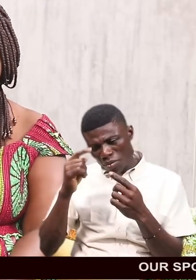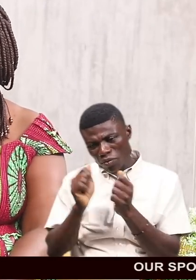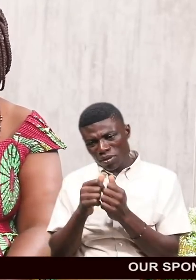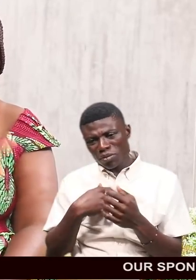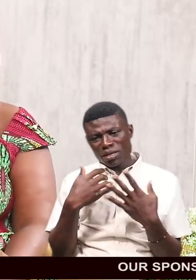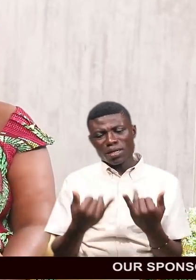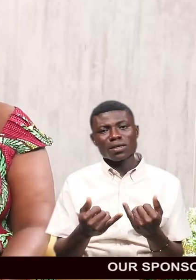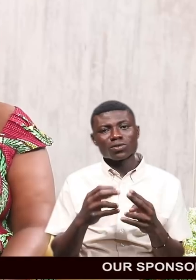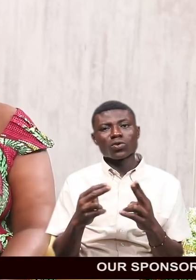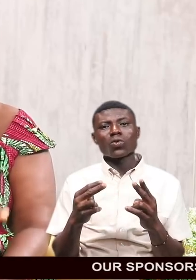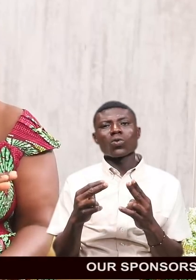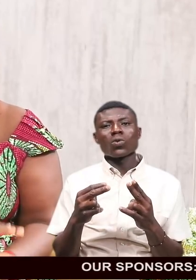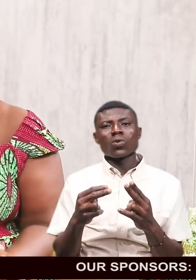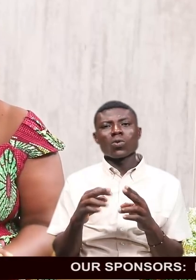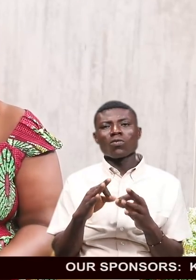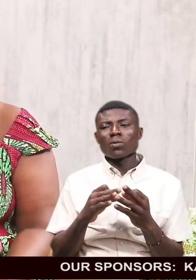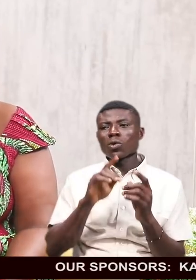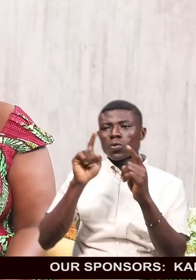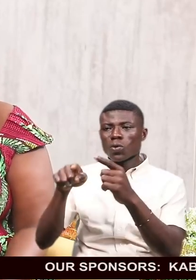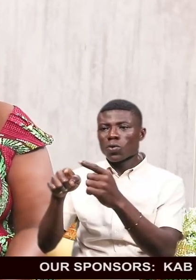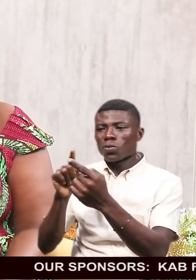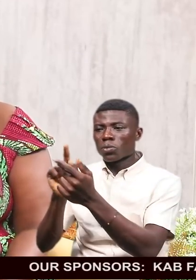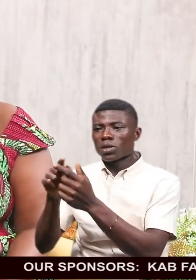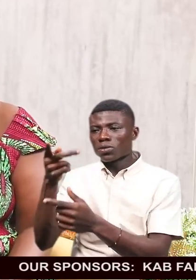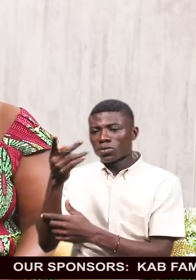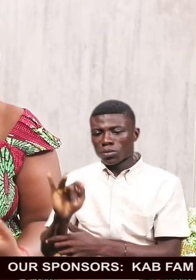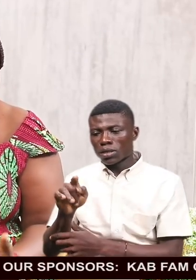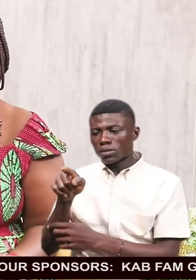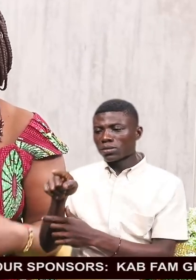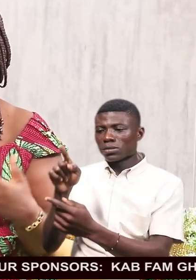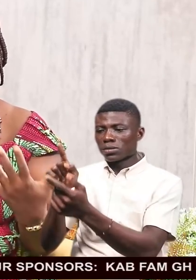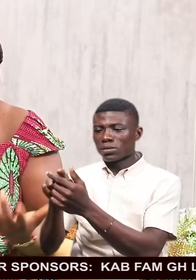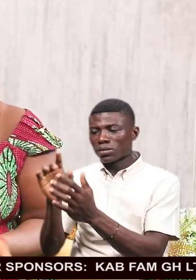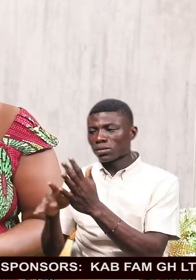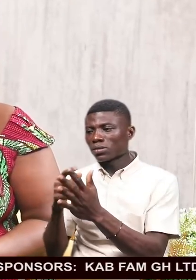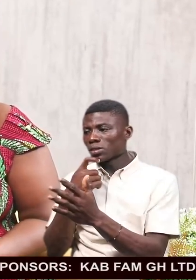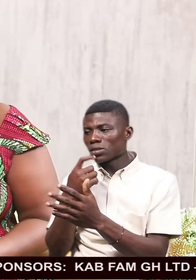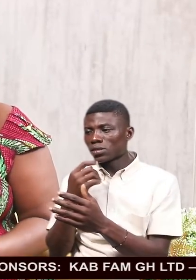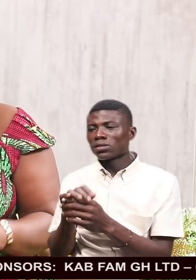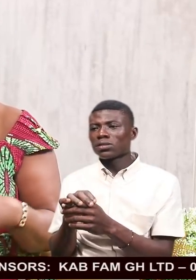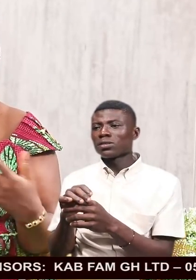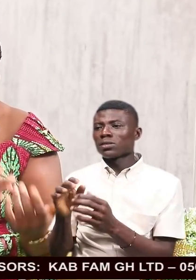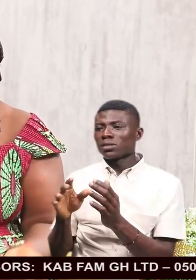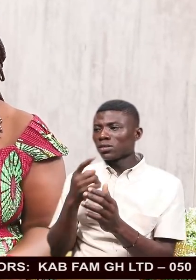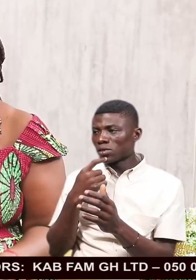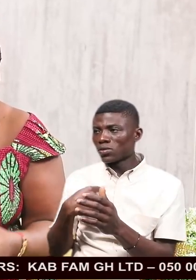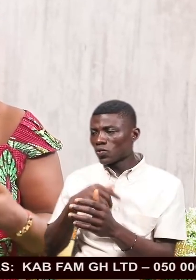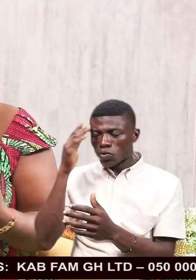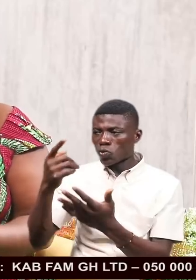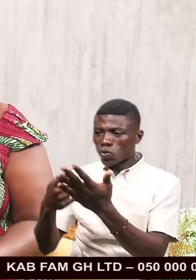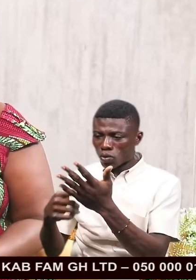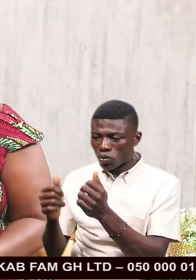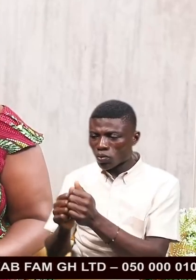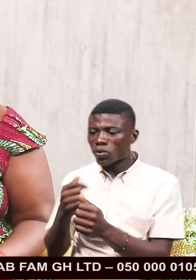enti omukọ ne nkrofo no okuma ase a omukọ a omuje asem no omuso